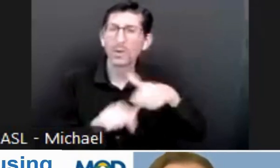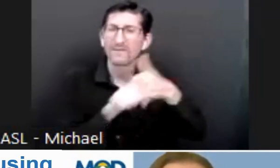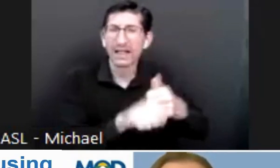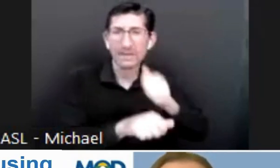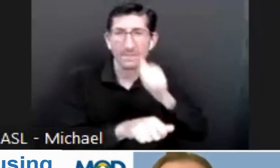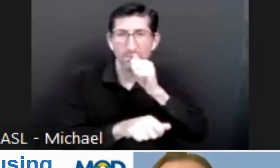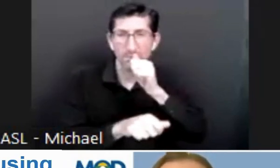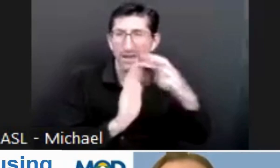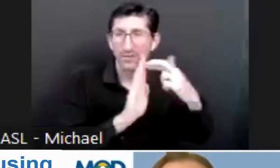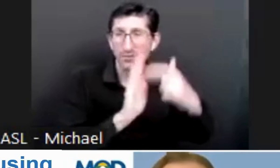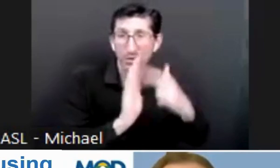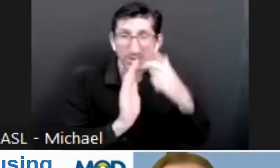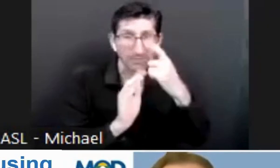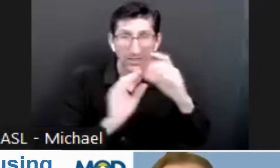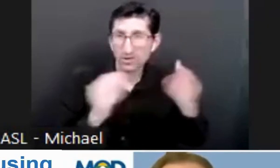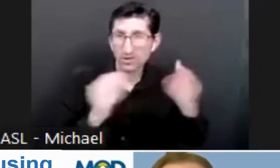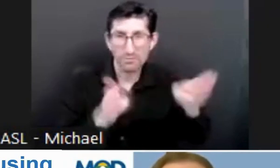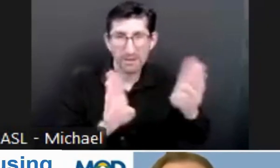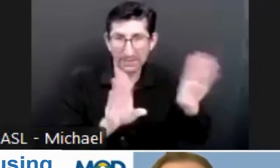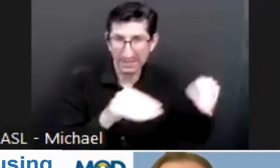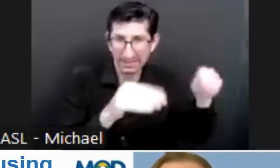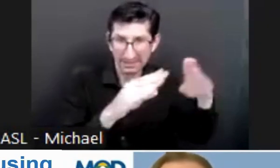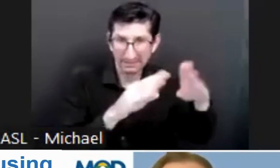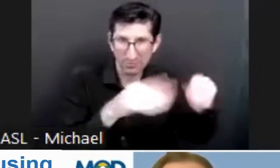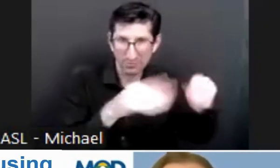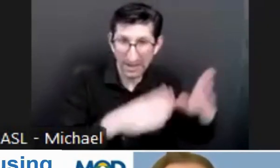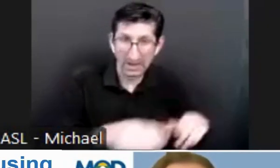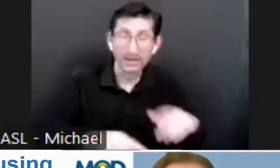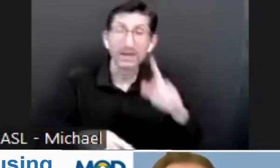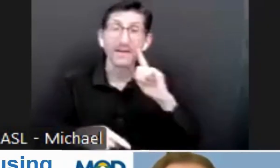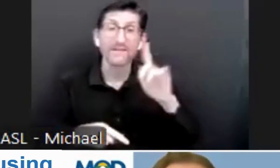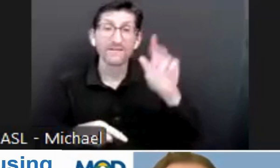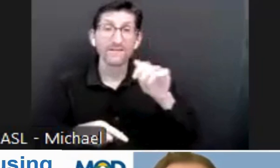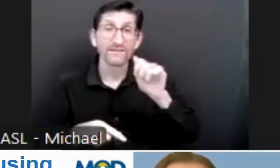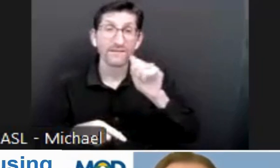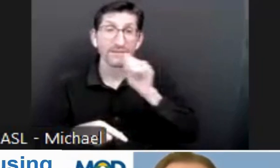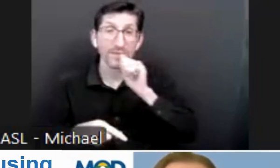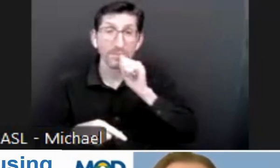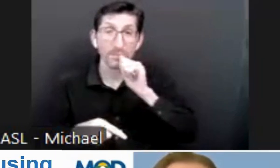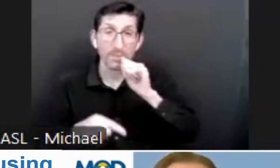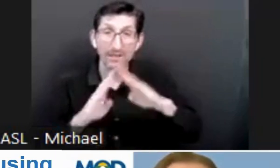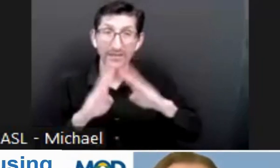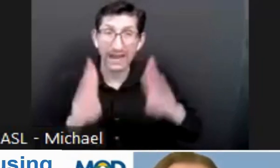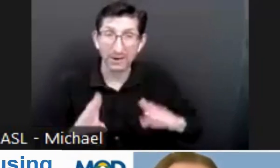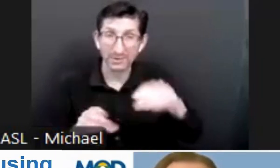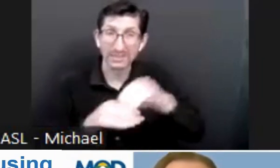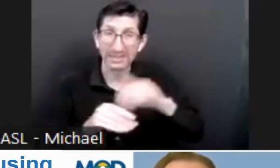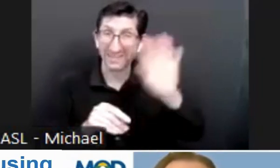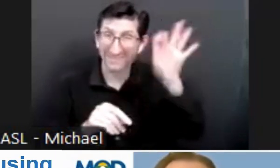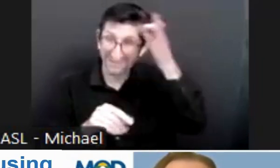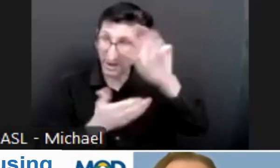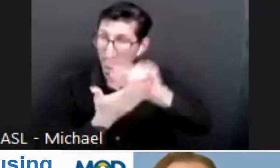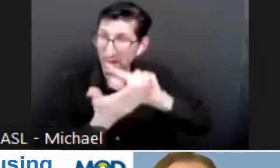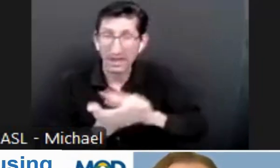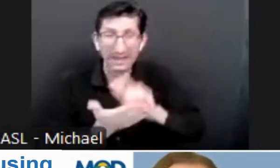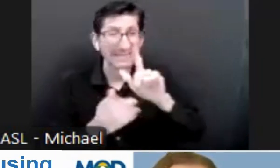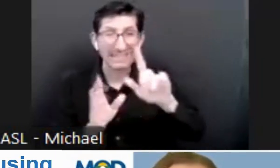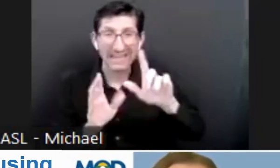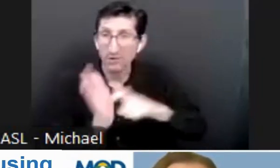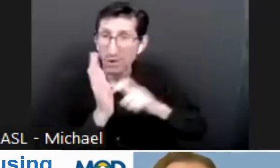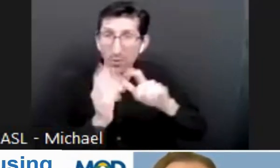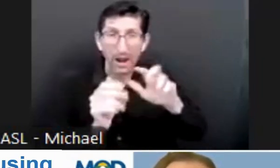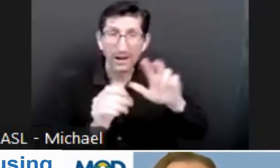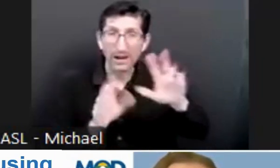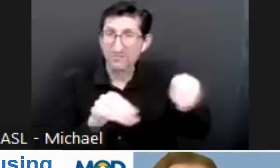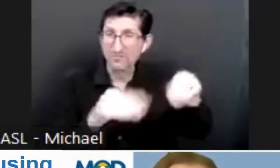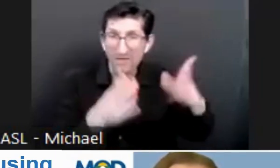provider. In private housing, the federal law does not require housing providers to pay for modifications, but the Massachusetts